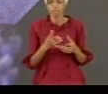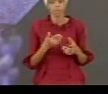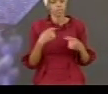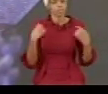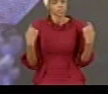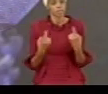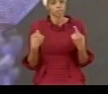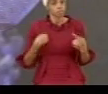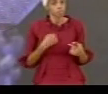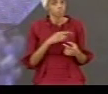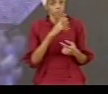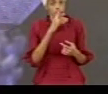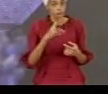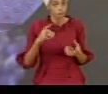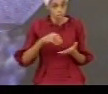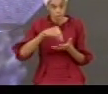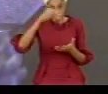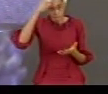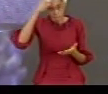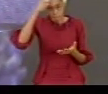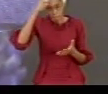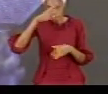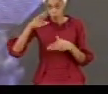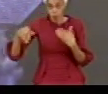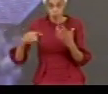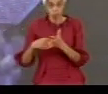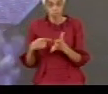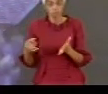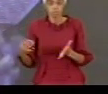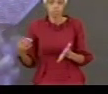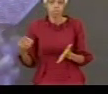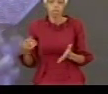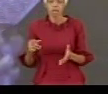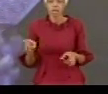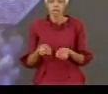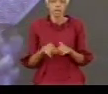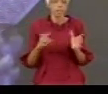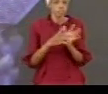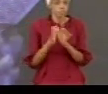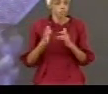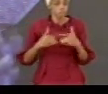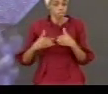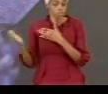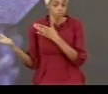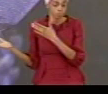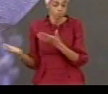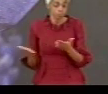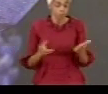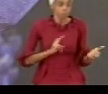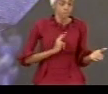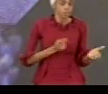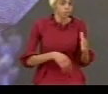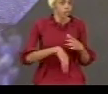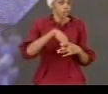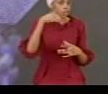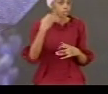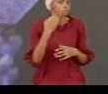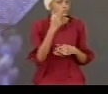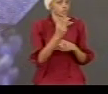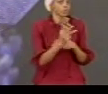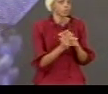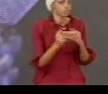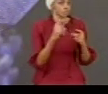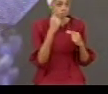this, we that Christ has brought out of Egypt of sin. We are in the world, but we are not of the